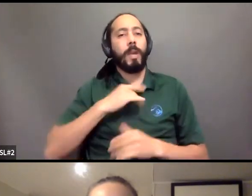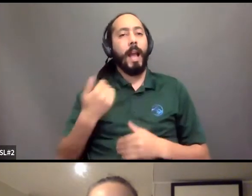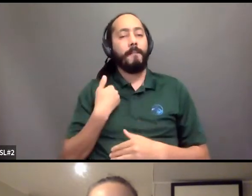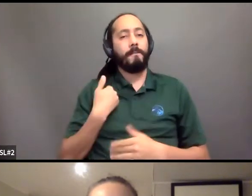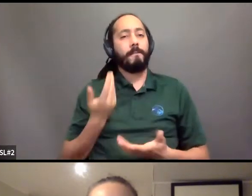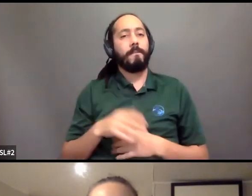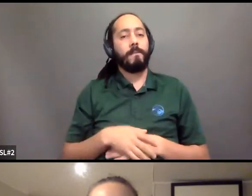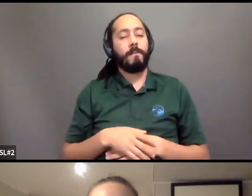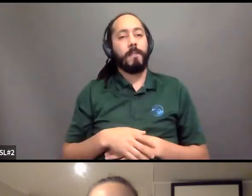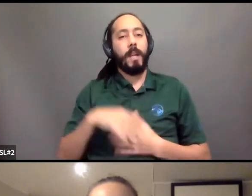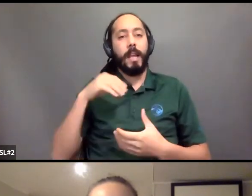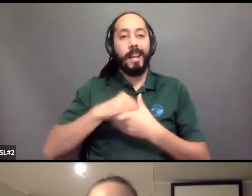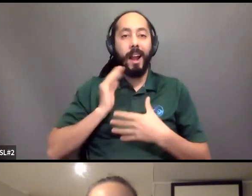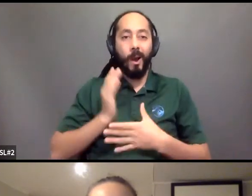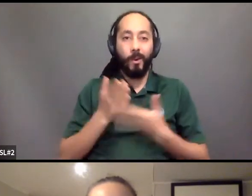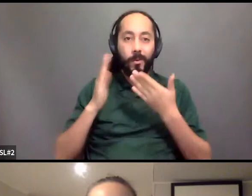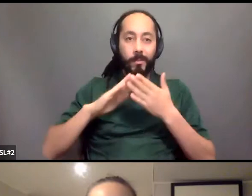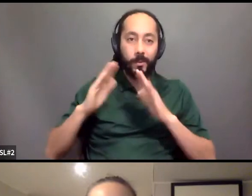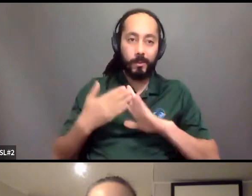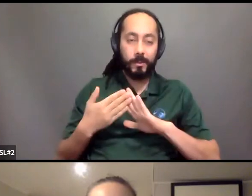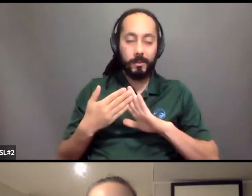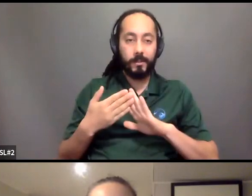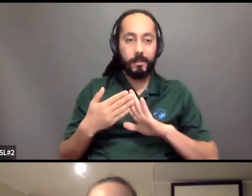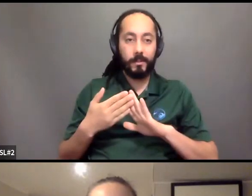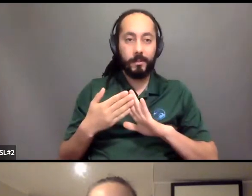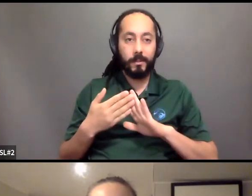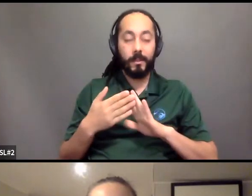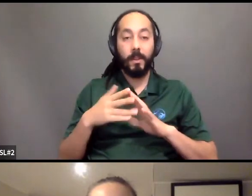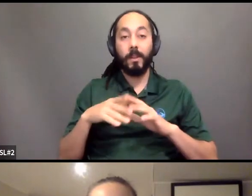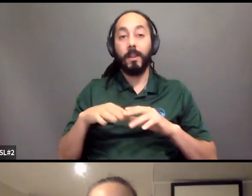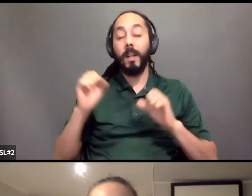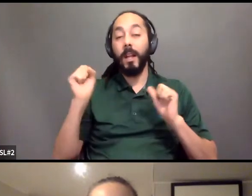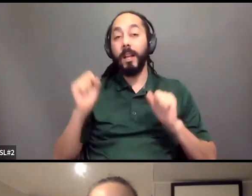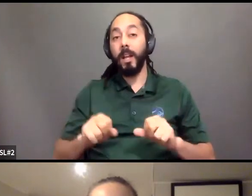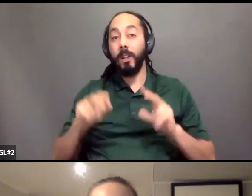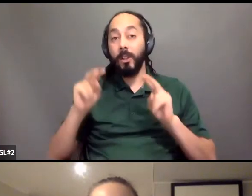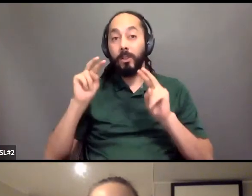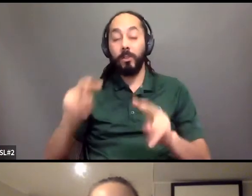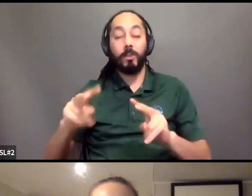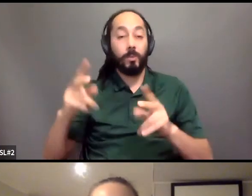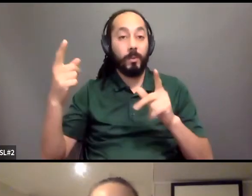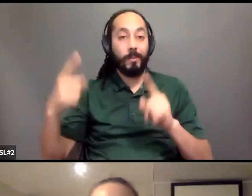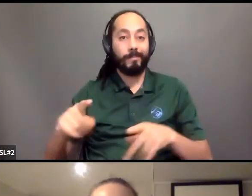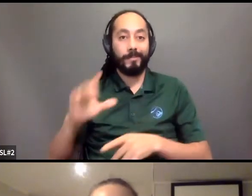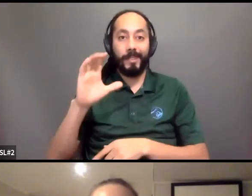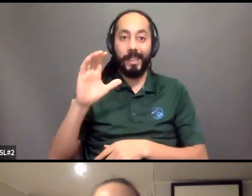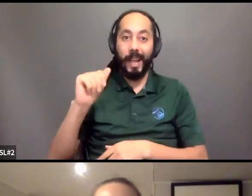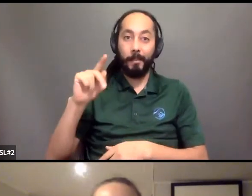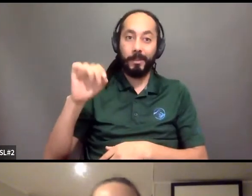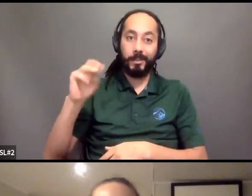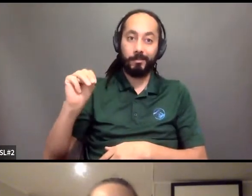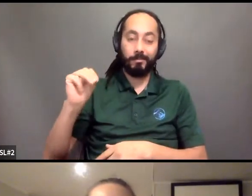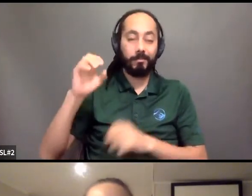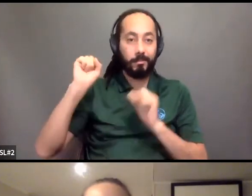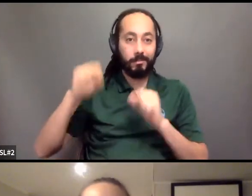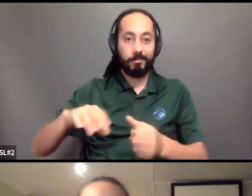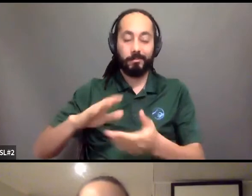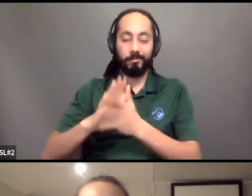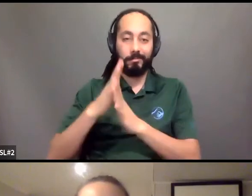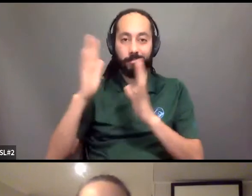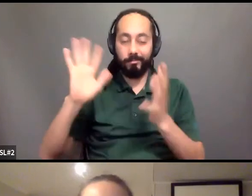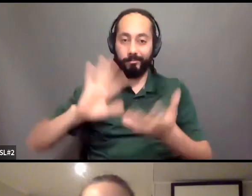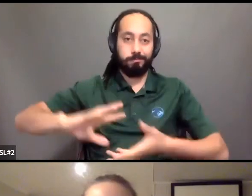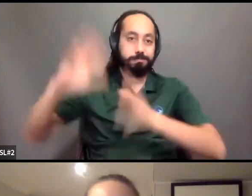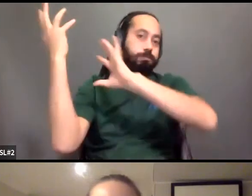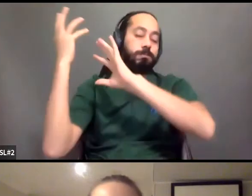our communities. You know, you can look and see, you know, what disaster capitalism, you know, can do, you know, when they go and